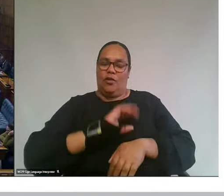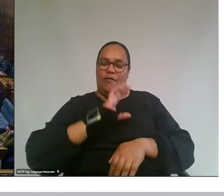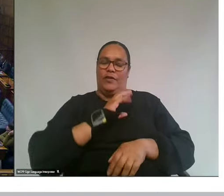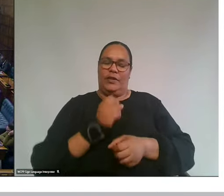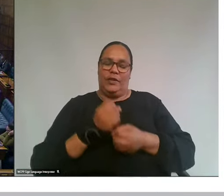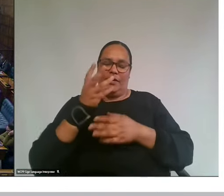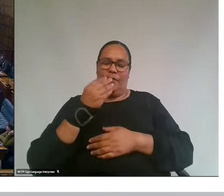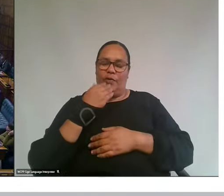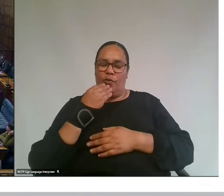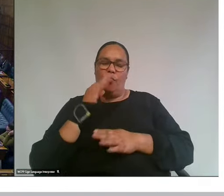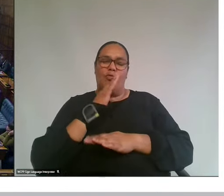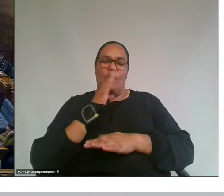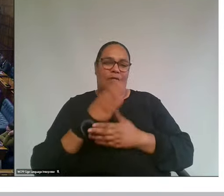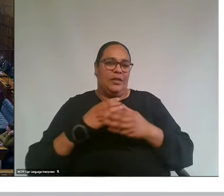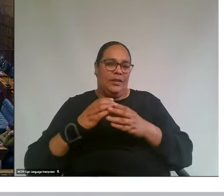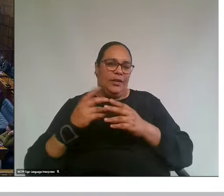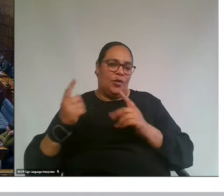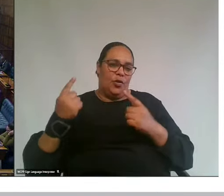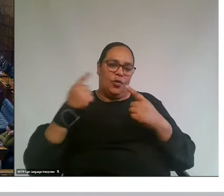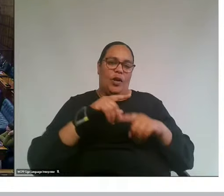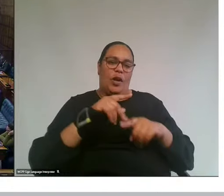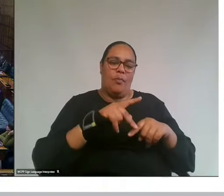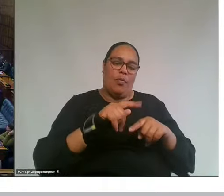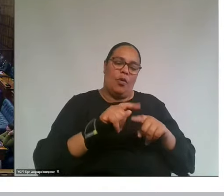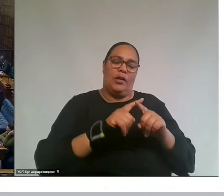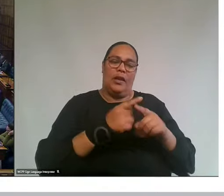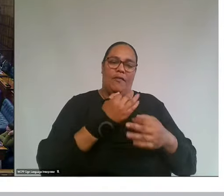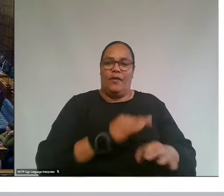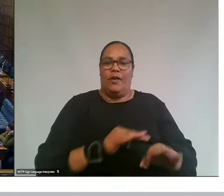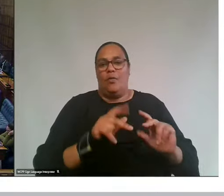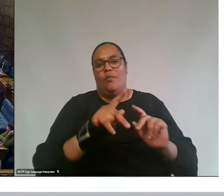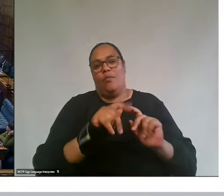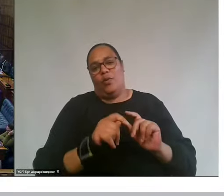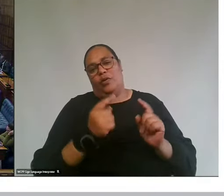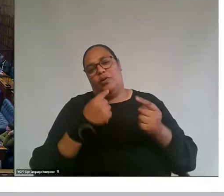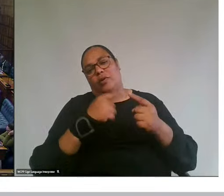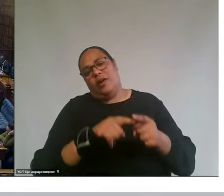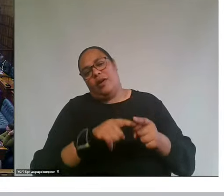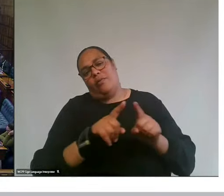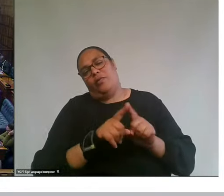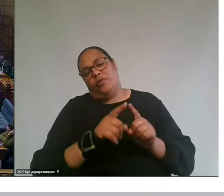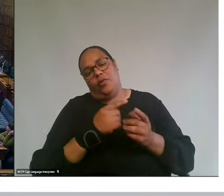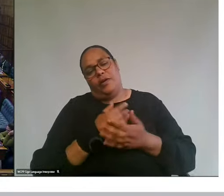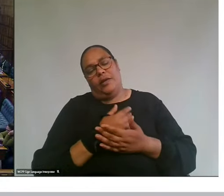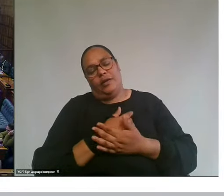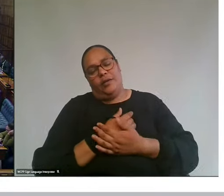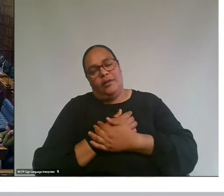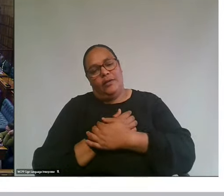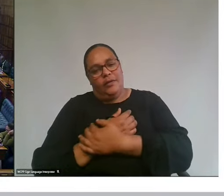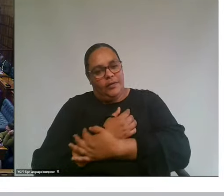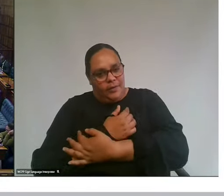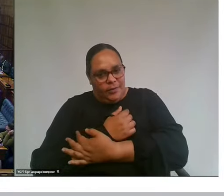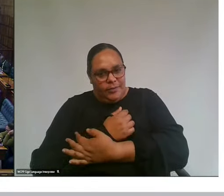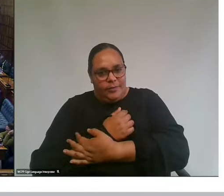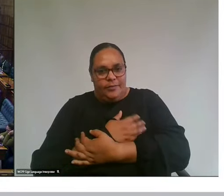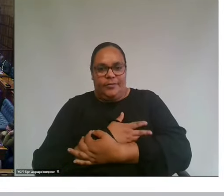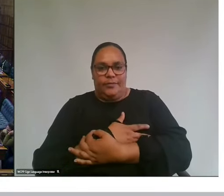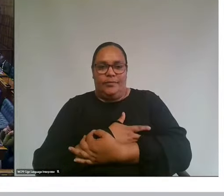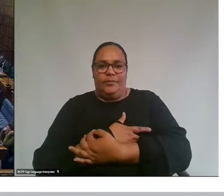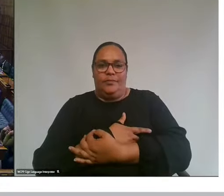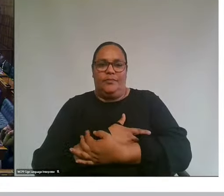private sector to come in into the port and into the Free Port um as well J